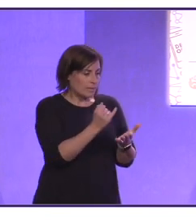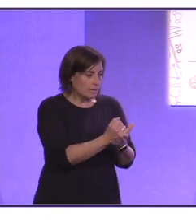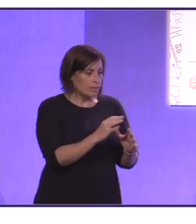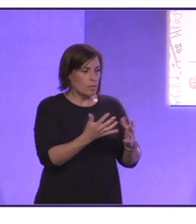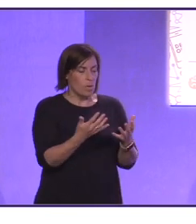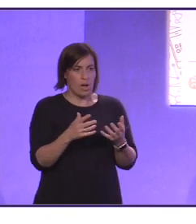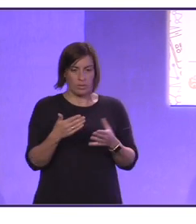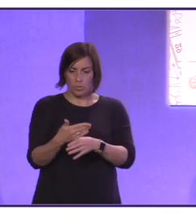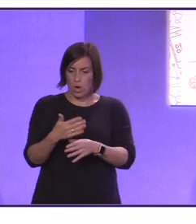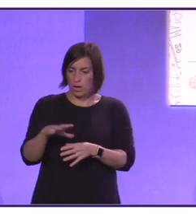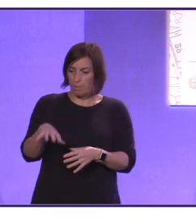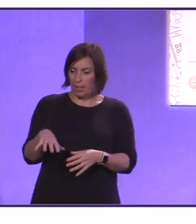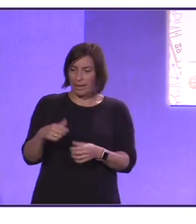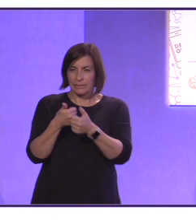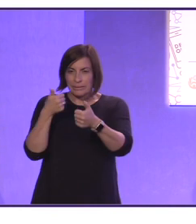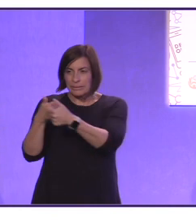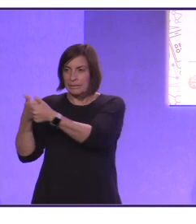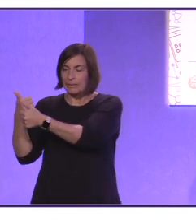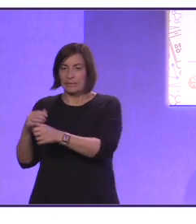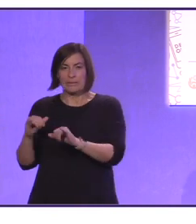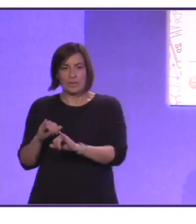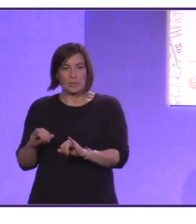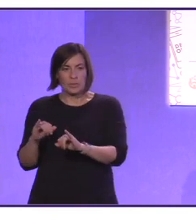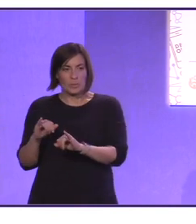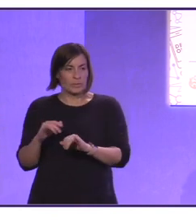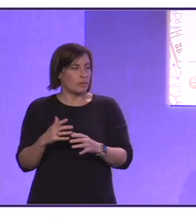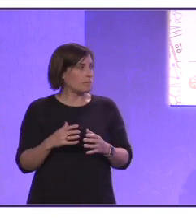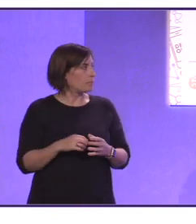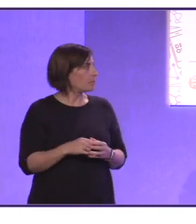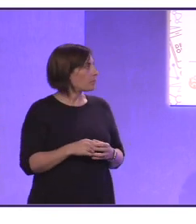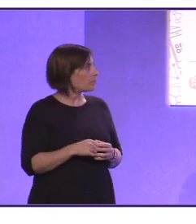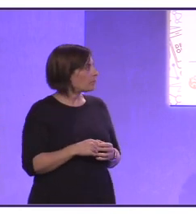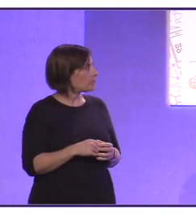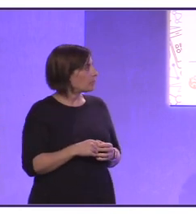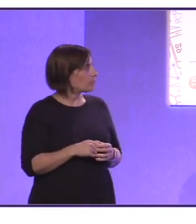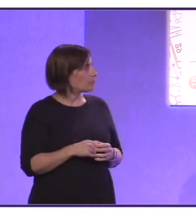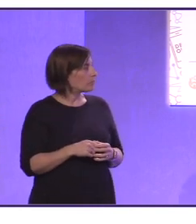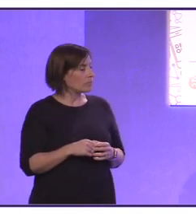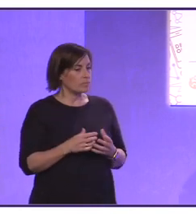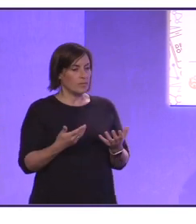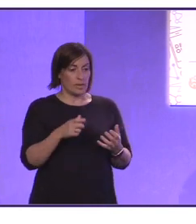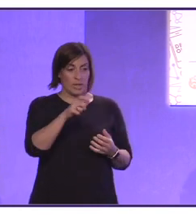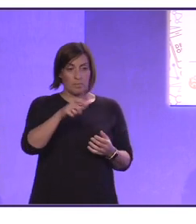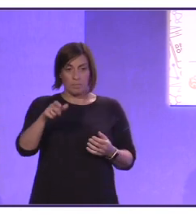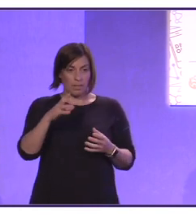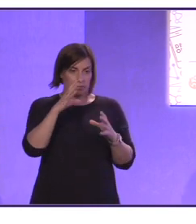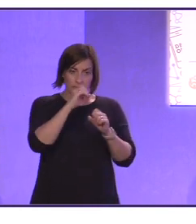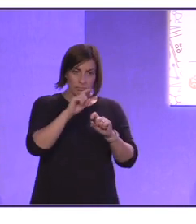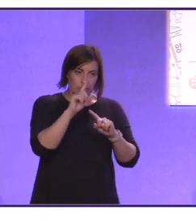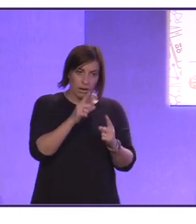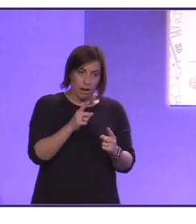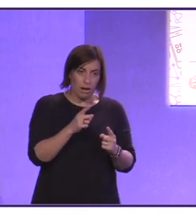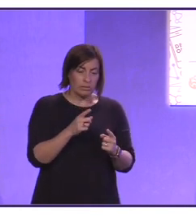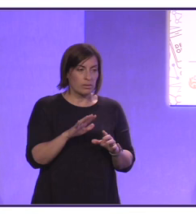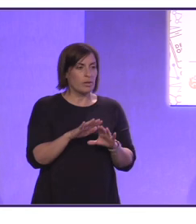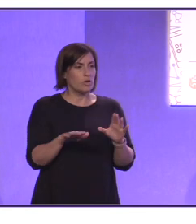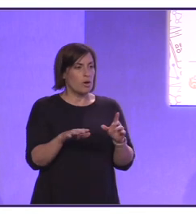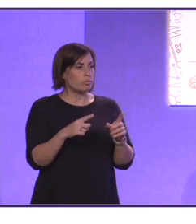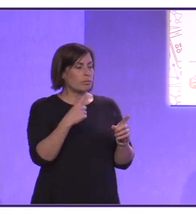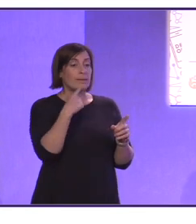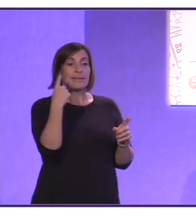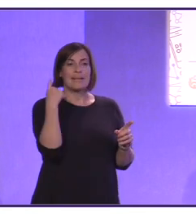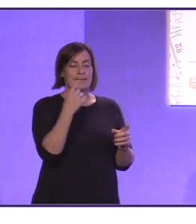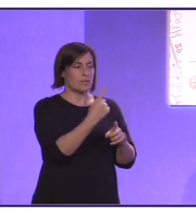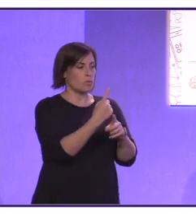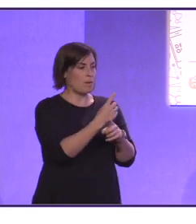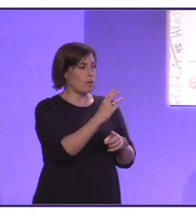some physiological needs are affected. People talk about losing sleep. And I'm not talking about the odd 3 a.m. call. I think Nikki was absolutely right